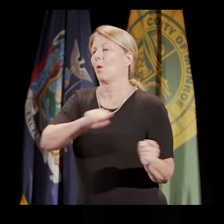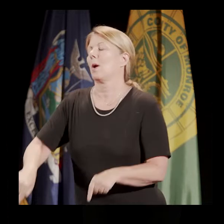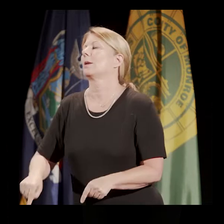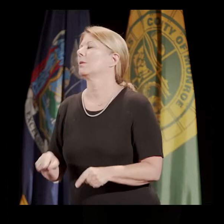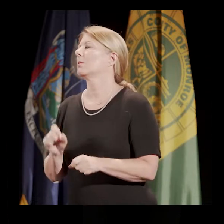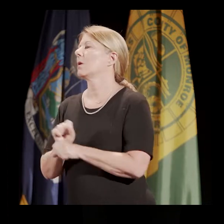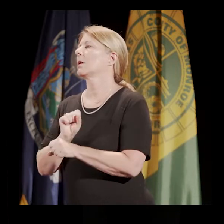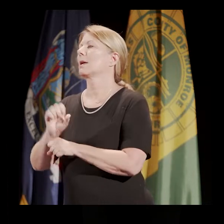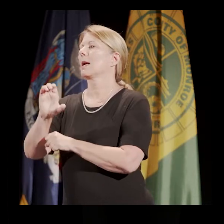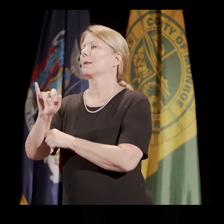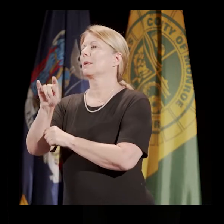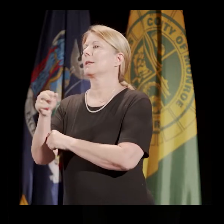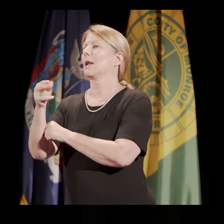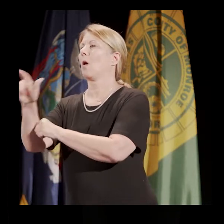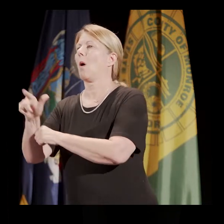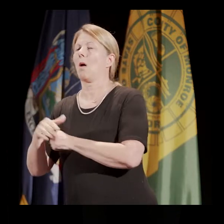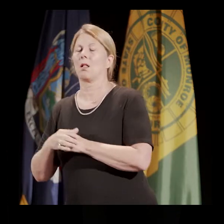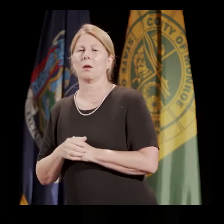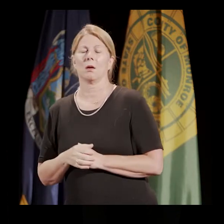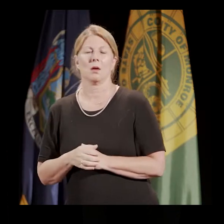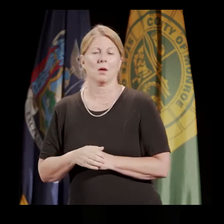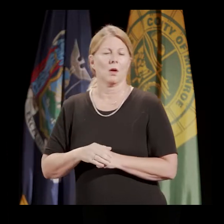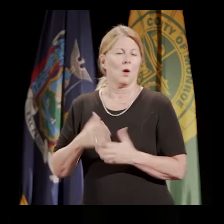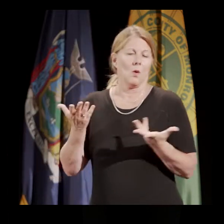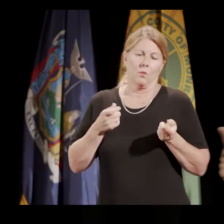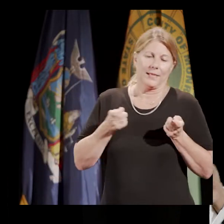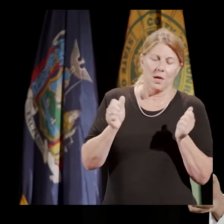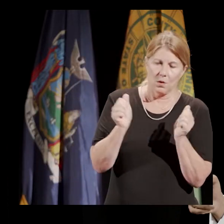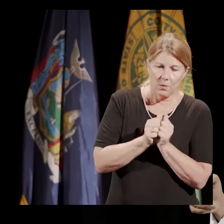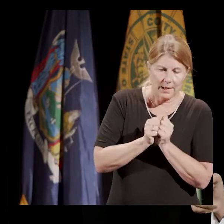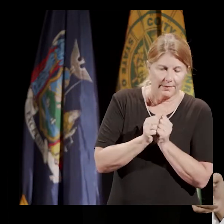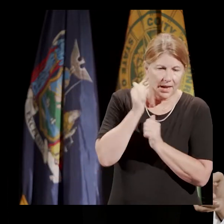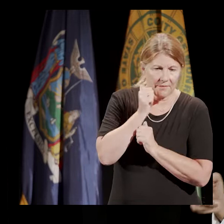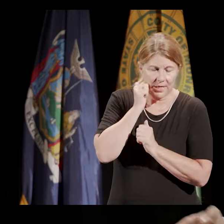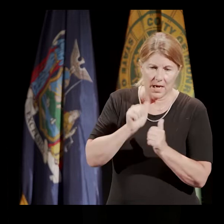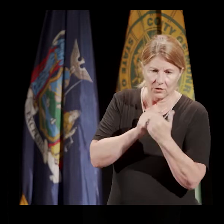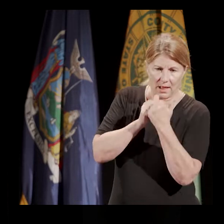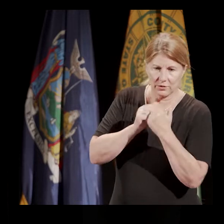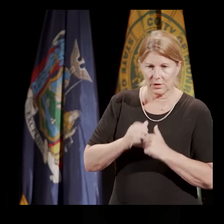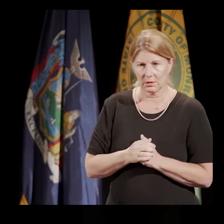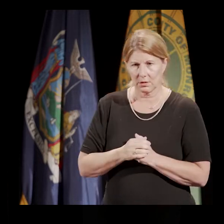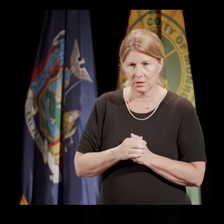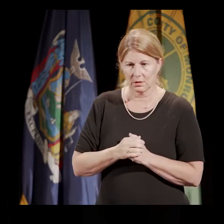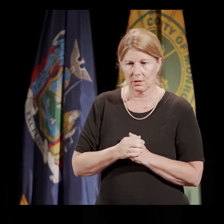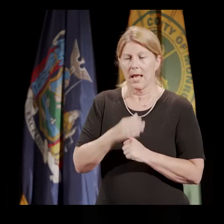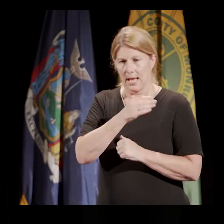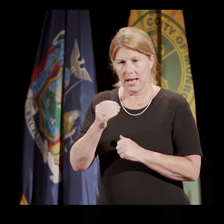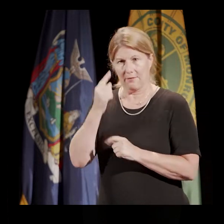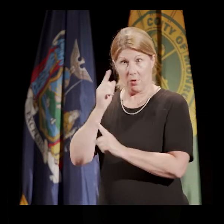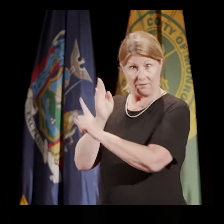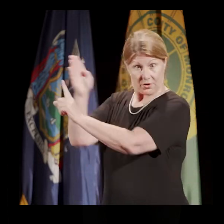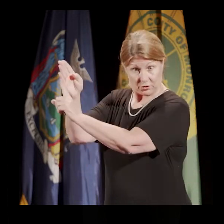things. We deal with the challenges of the day, and we make progress towards the future.